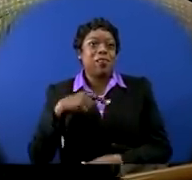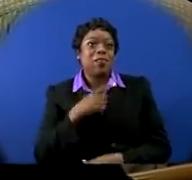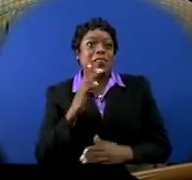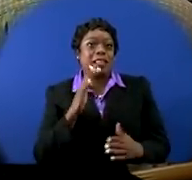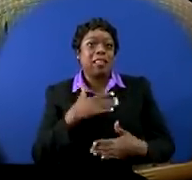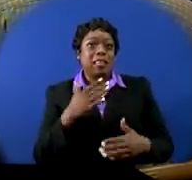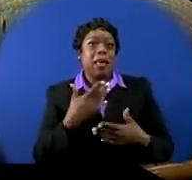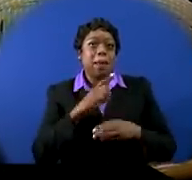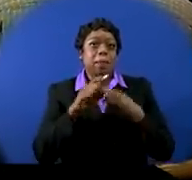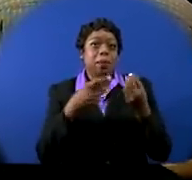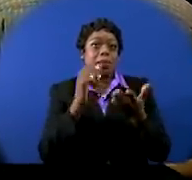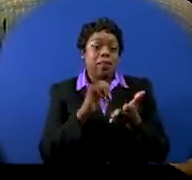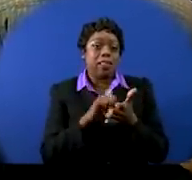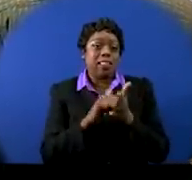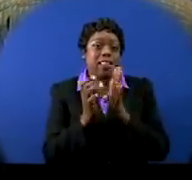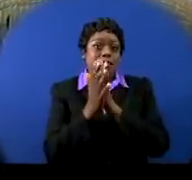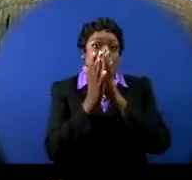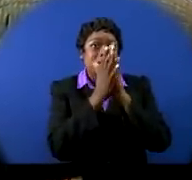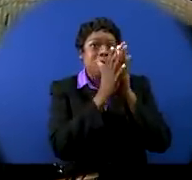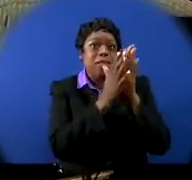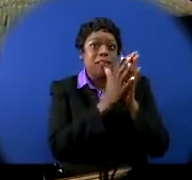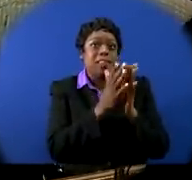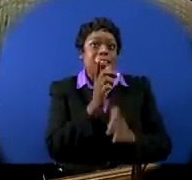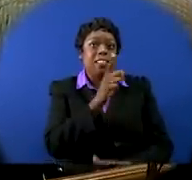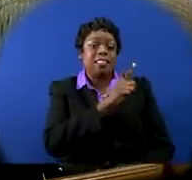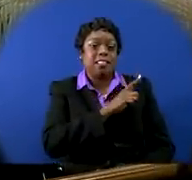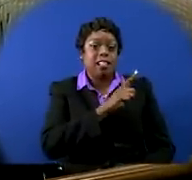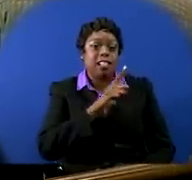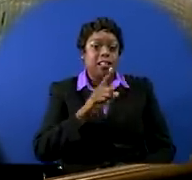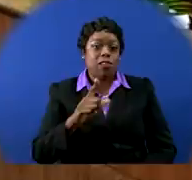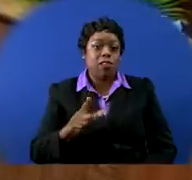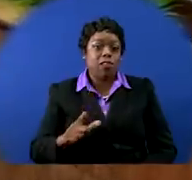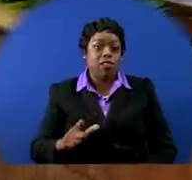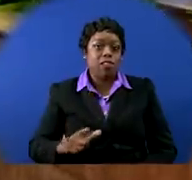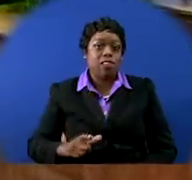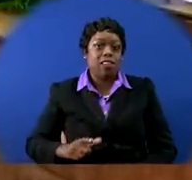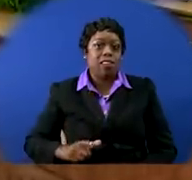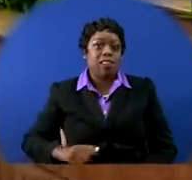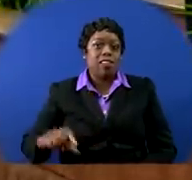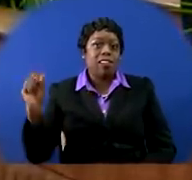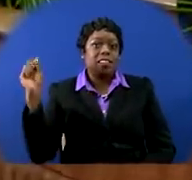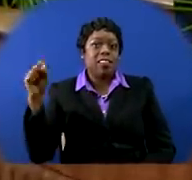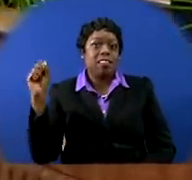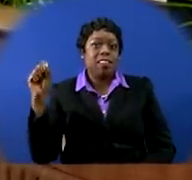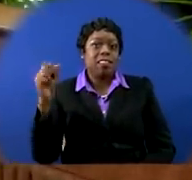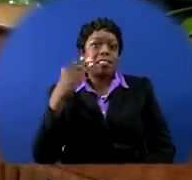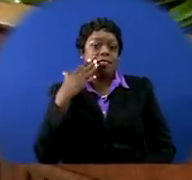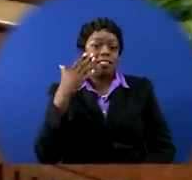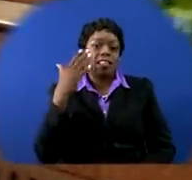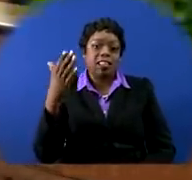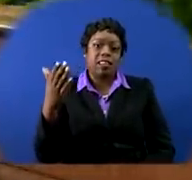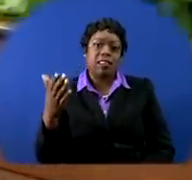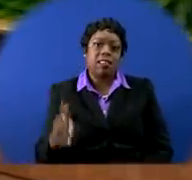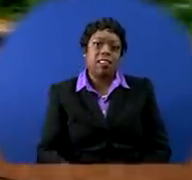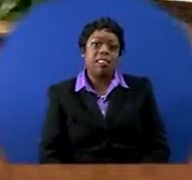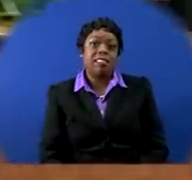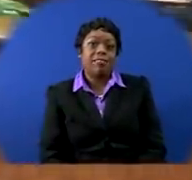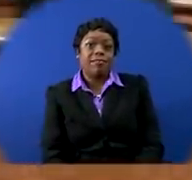it. Praise the Lord. Praise the Lord. Yes, sir. Thank you so much. Thank you